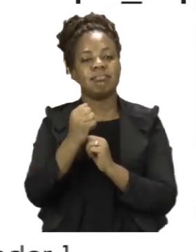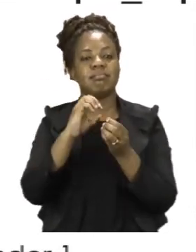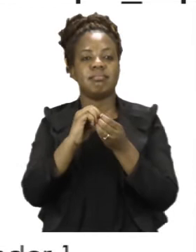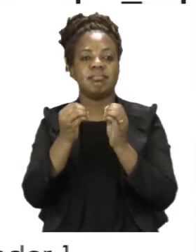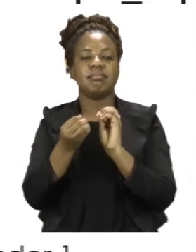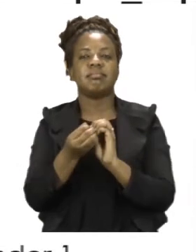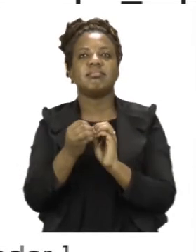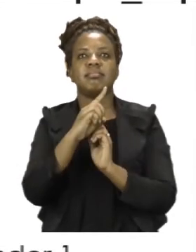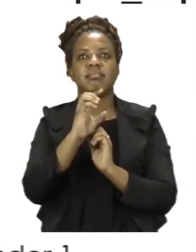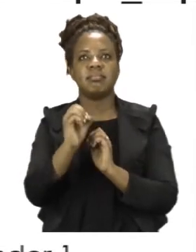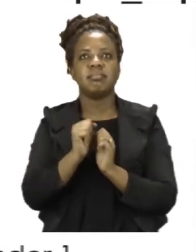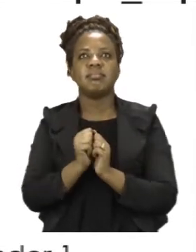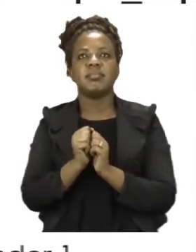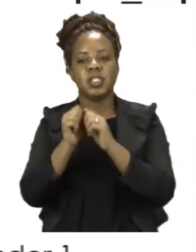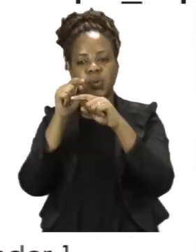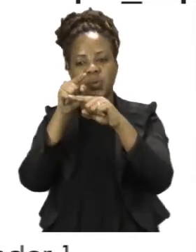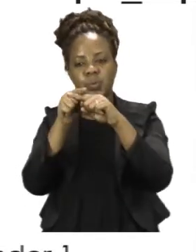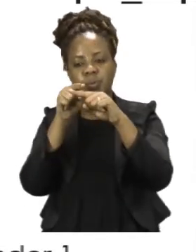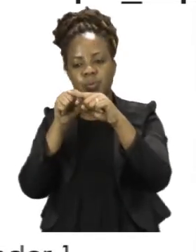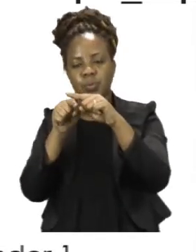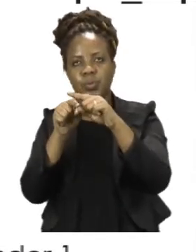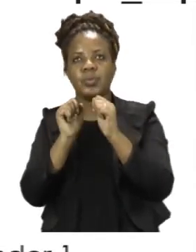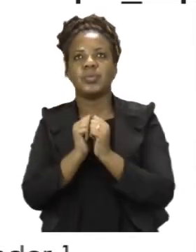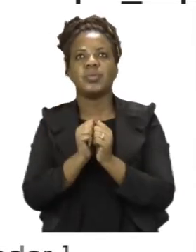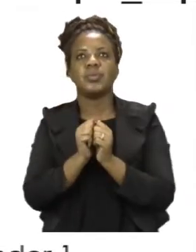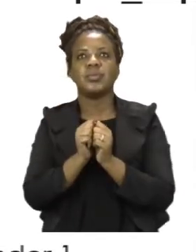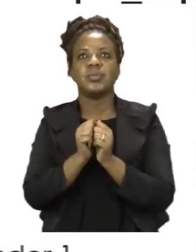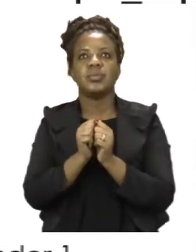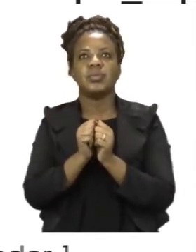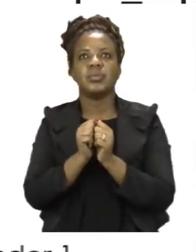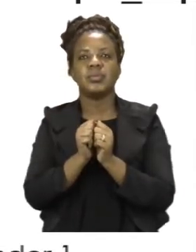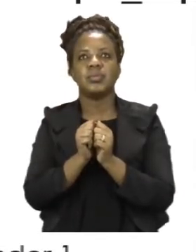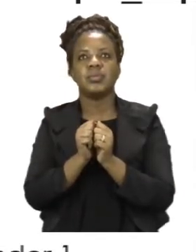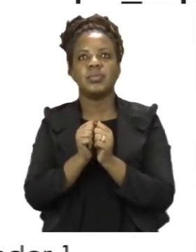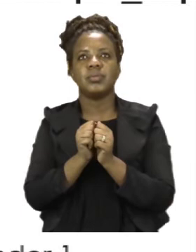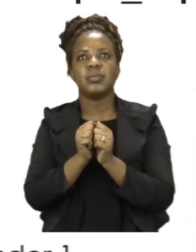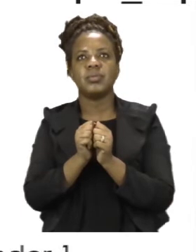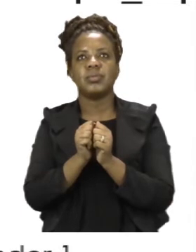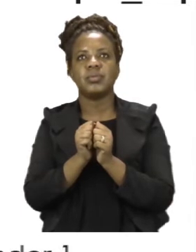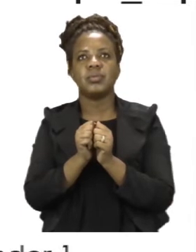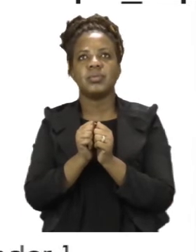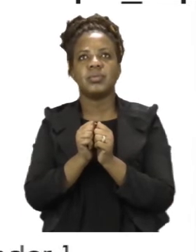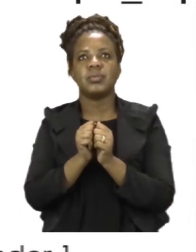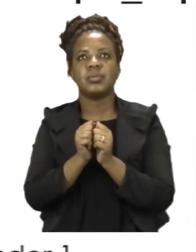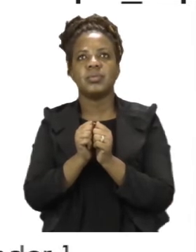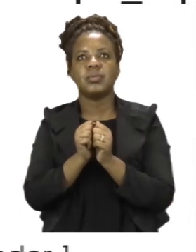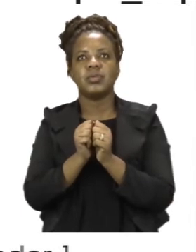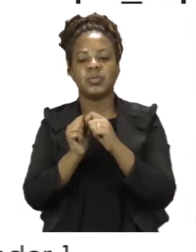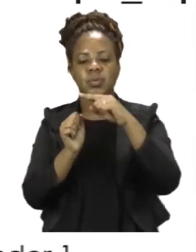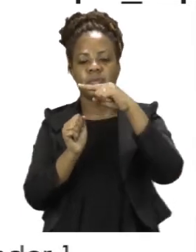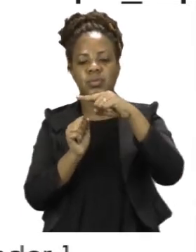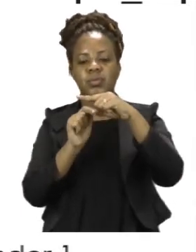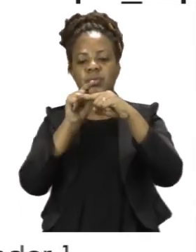our division sign. And as you can see, our division sign is 2 dots with a